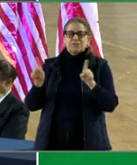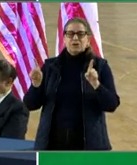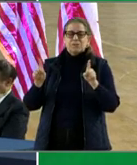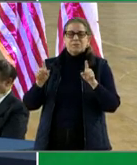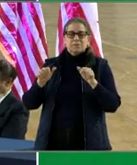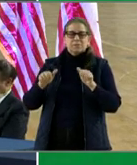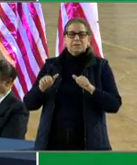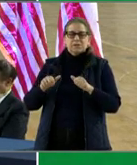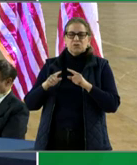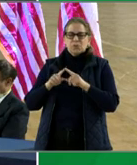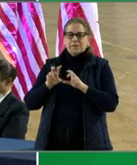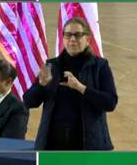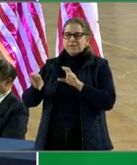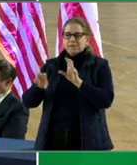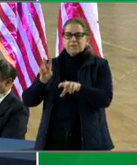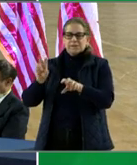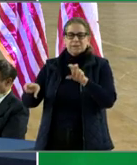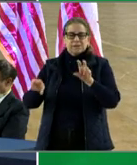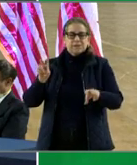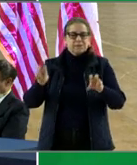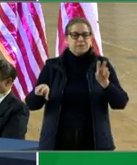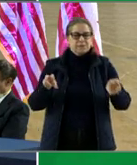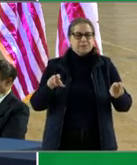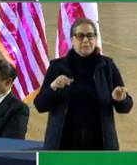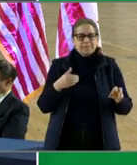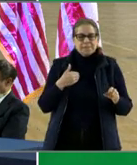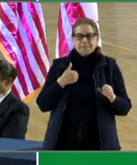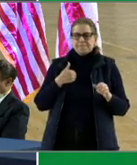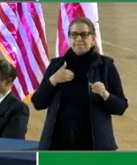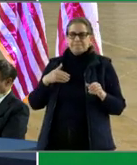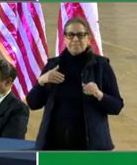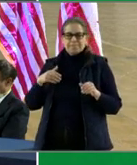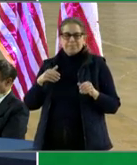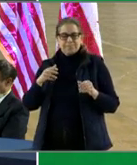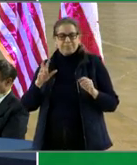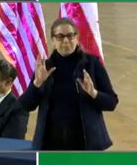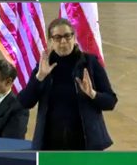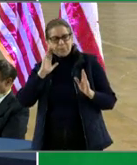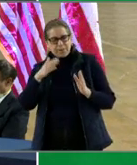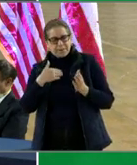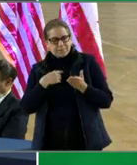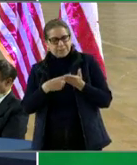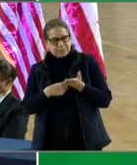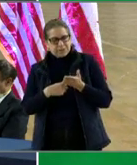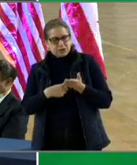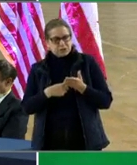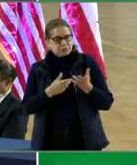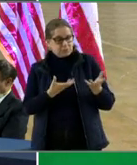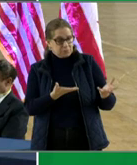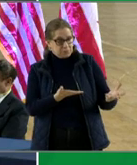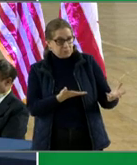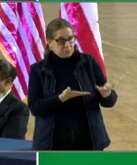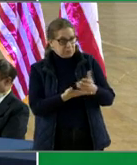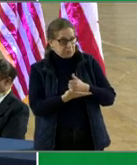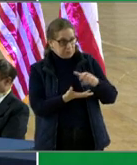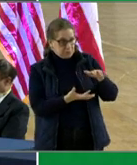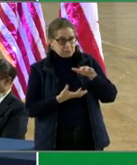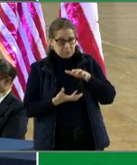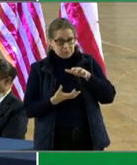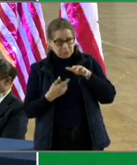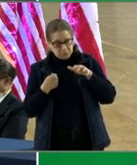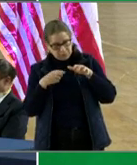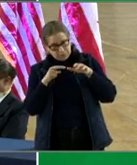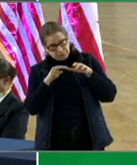be prepared to have a discussion about that once the new revenues are confirmed. I will begin